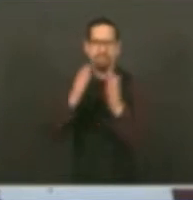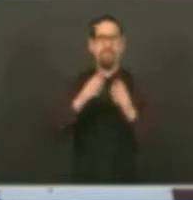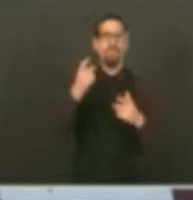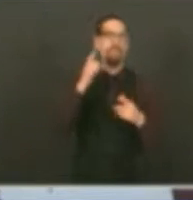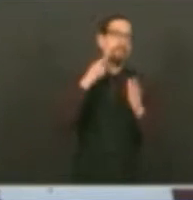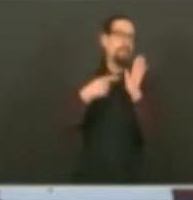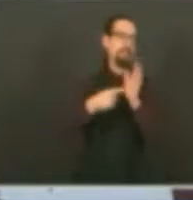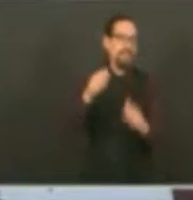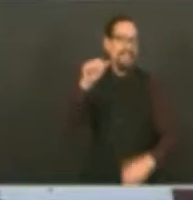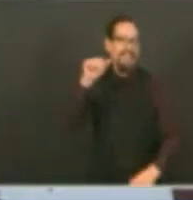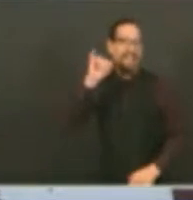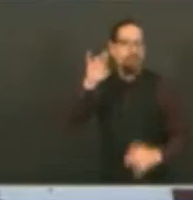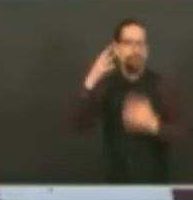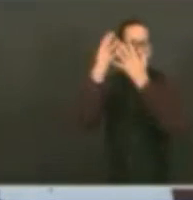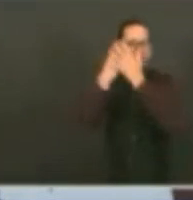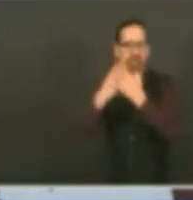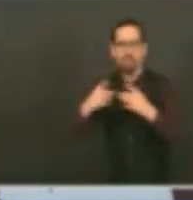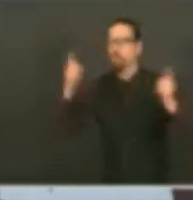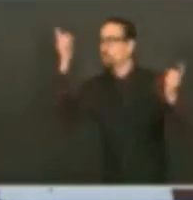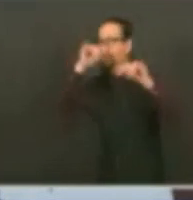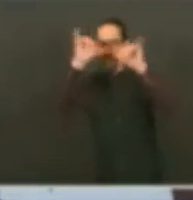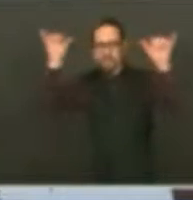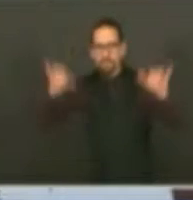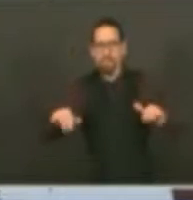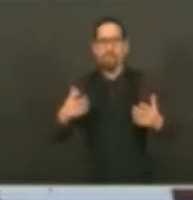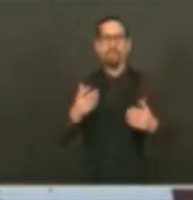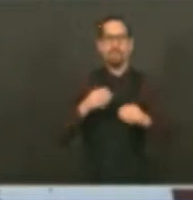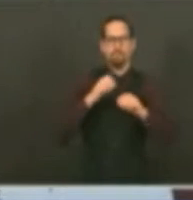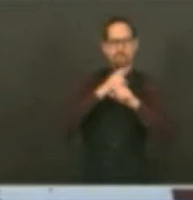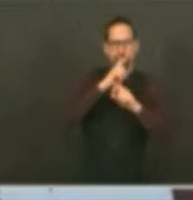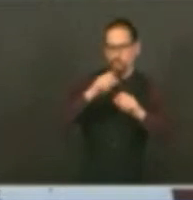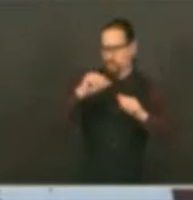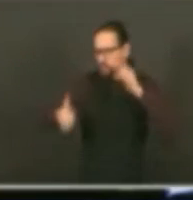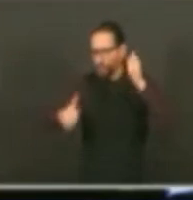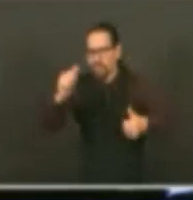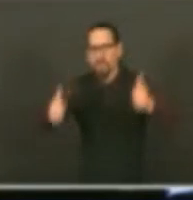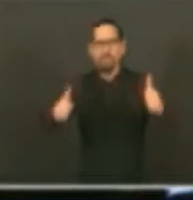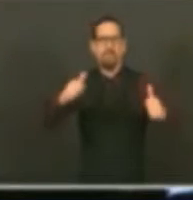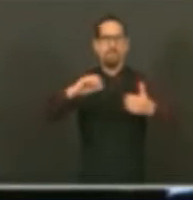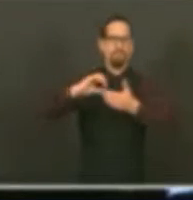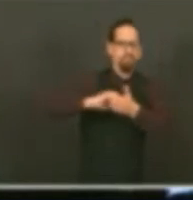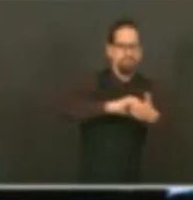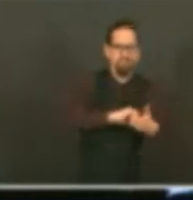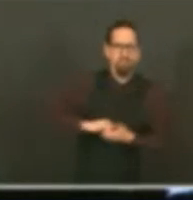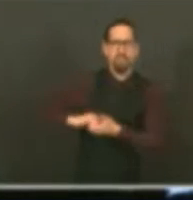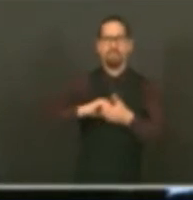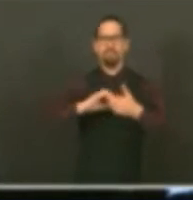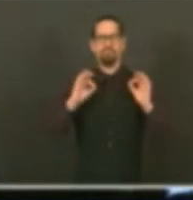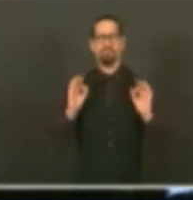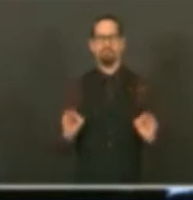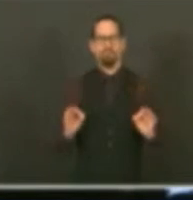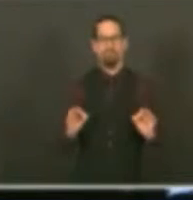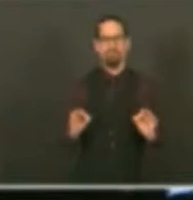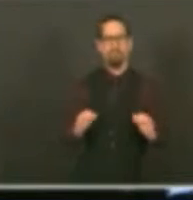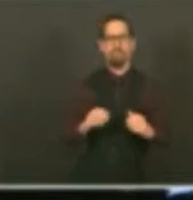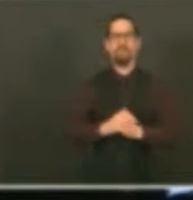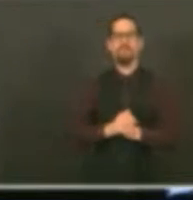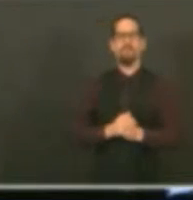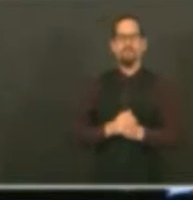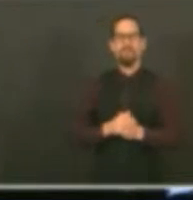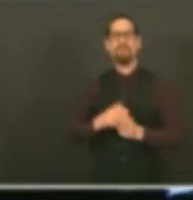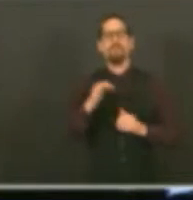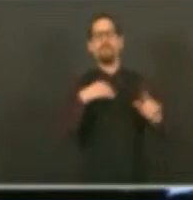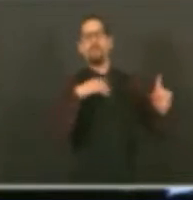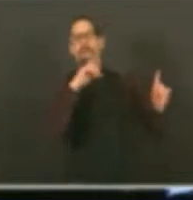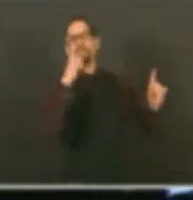So let's figure out a way. Let's do what it takes to give the kids what they deserve. Governor, I have a question for the governor. All